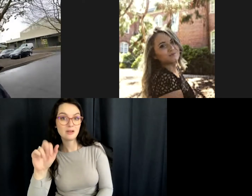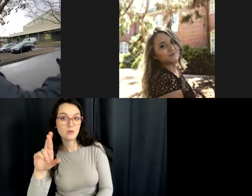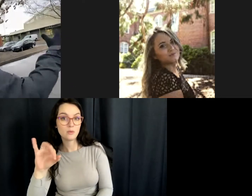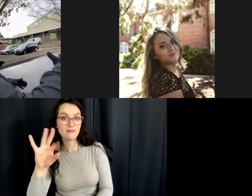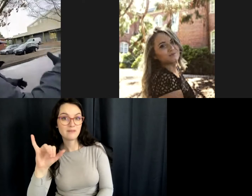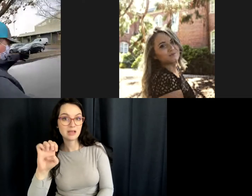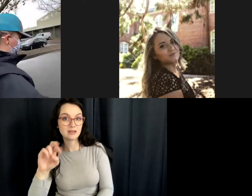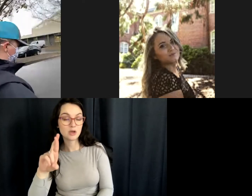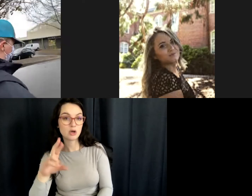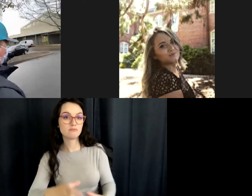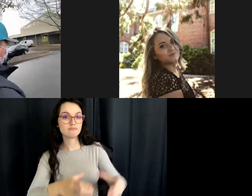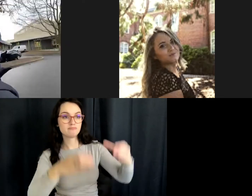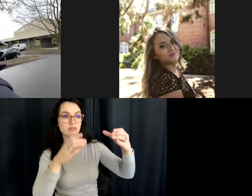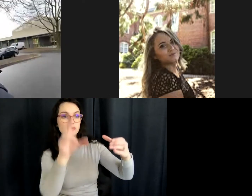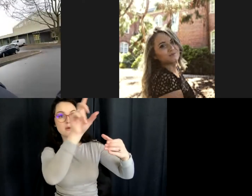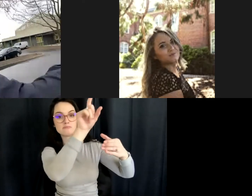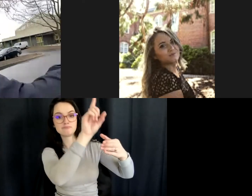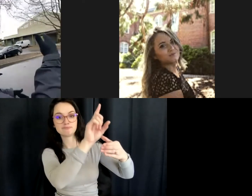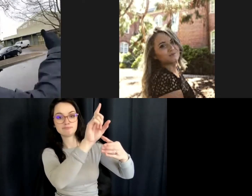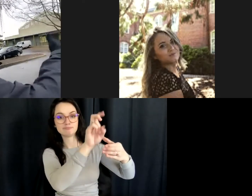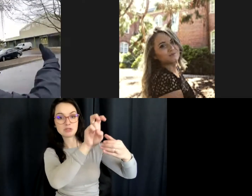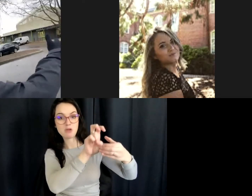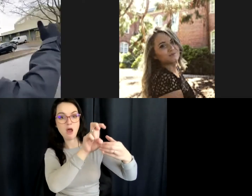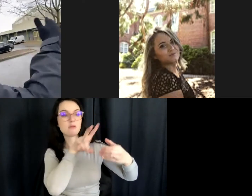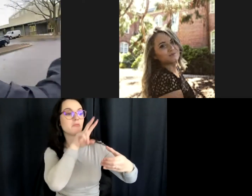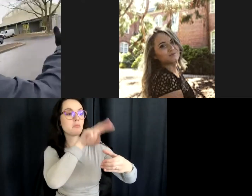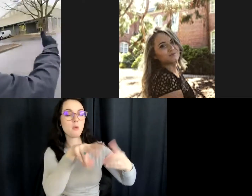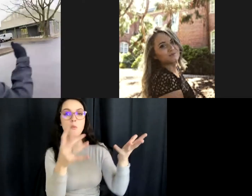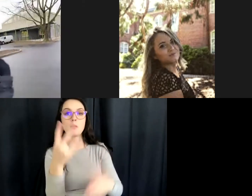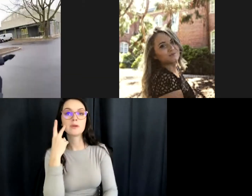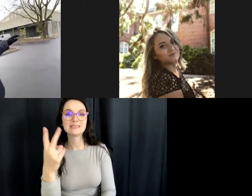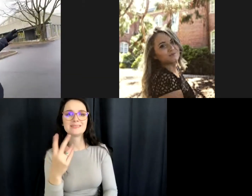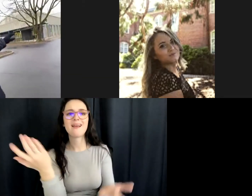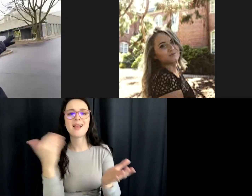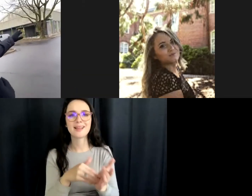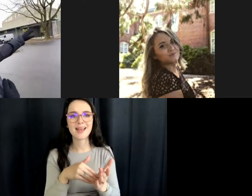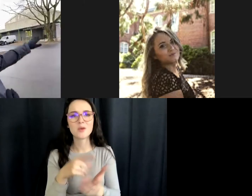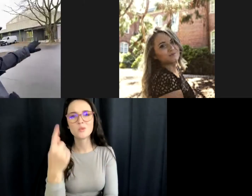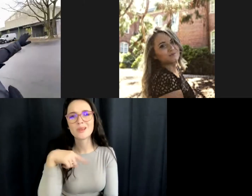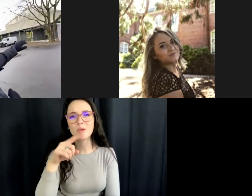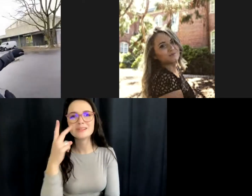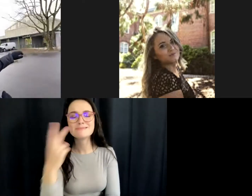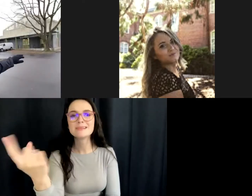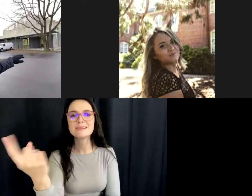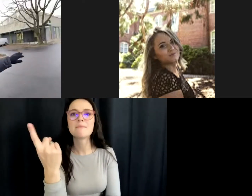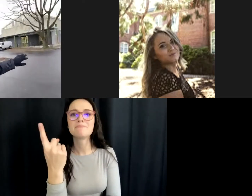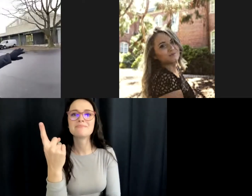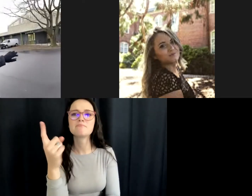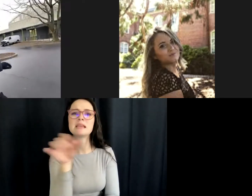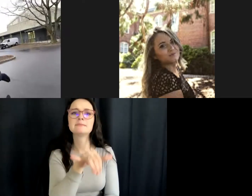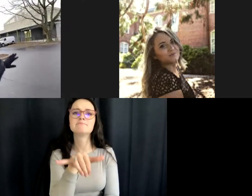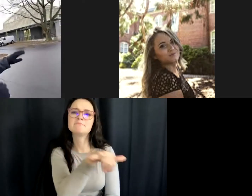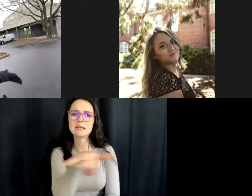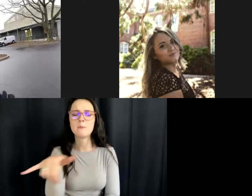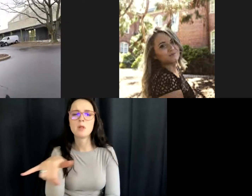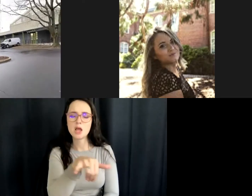with environmental like policy and analyst degrees that constantly make sure we're meeting regulation or